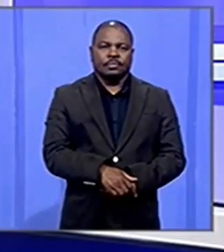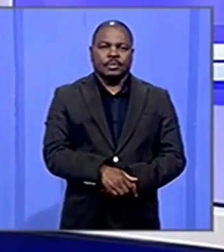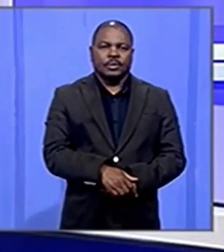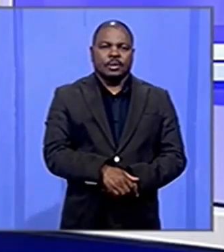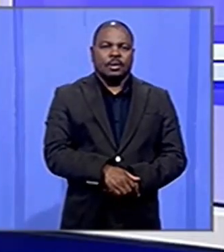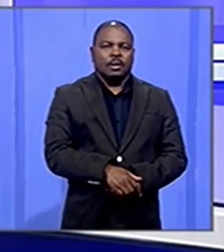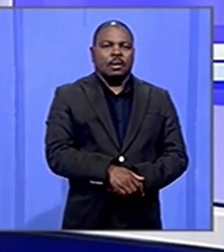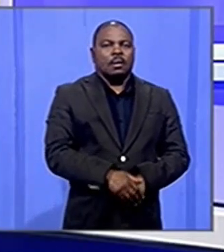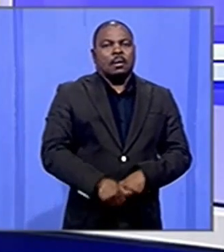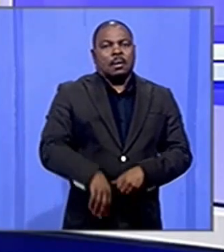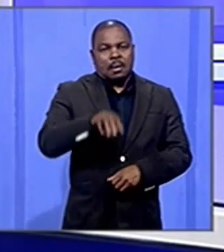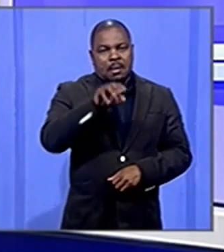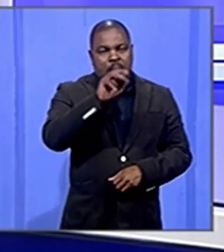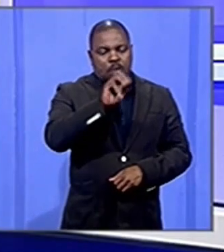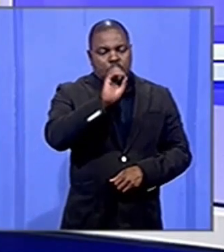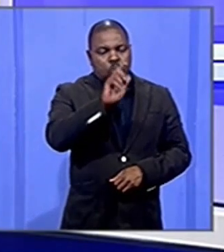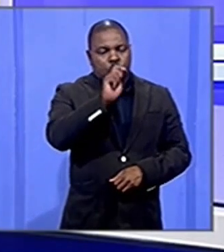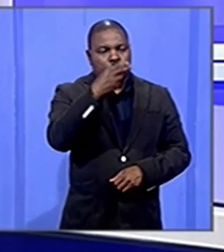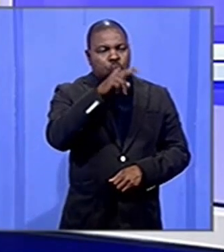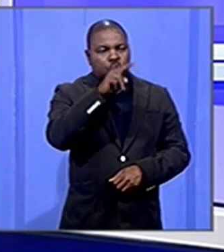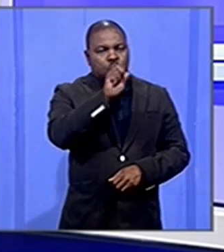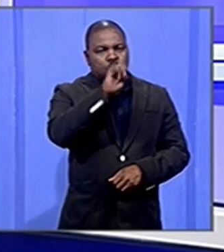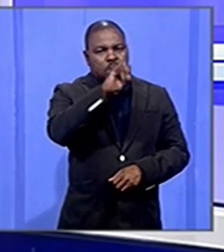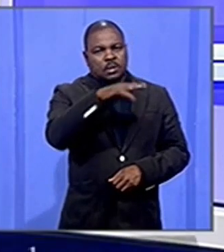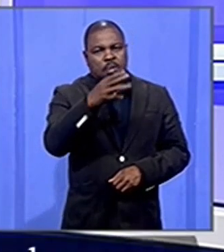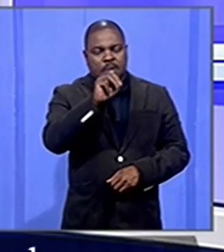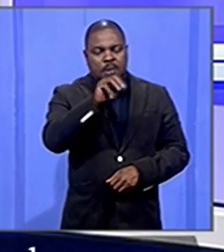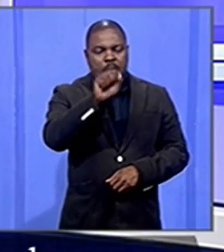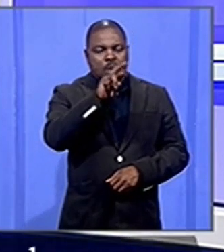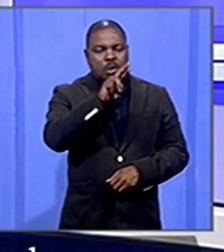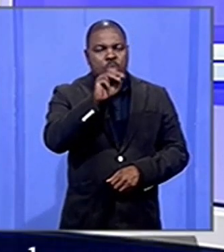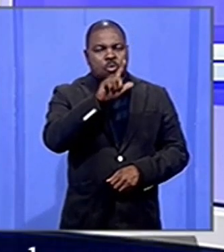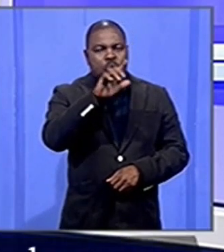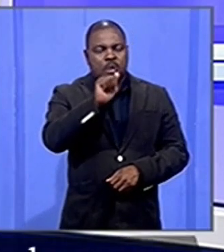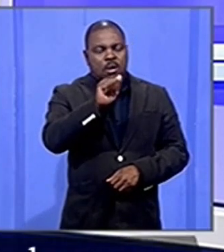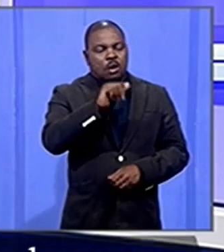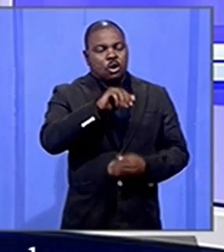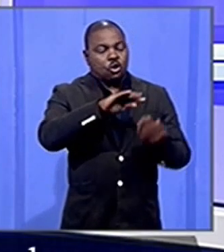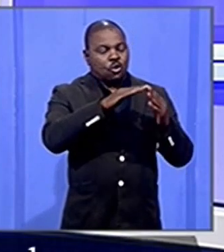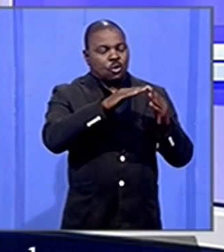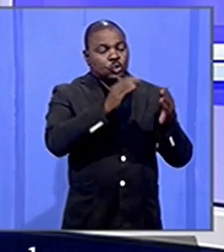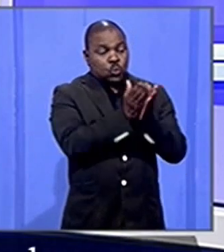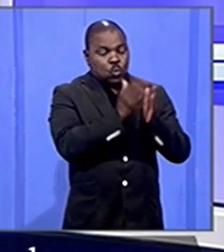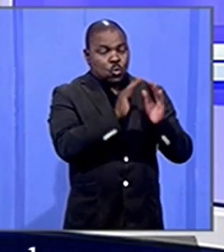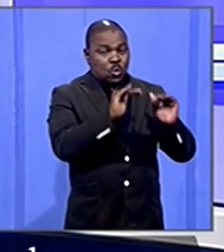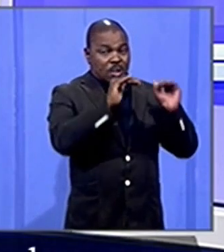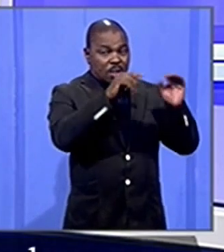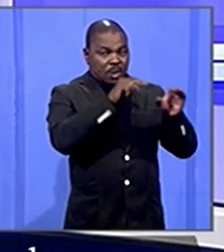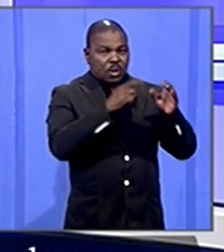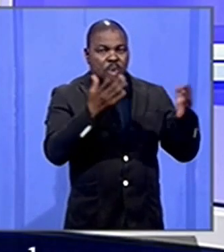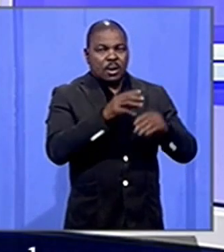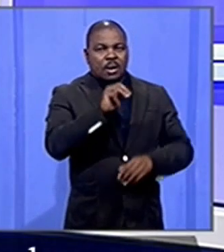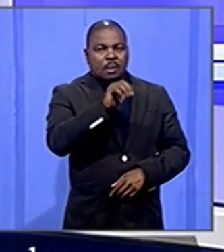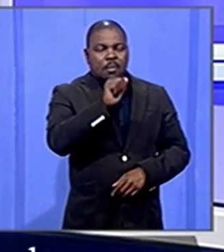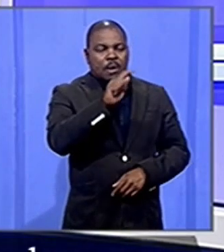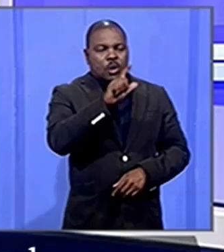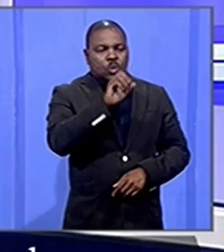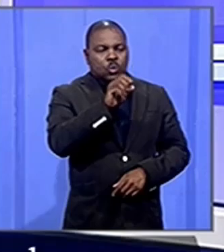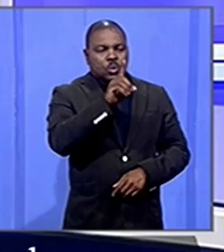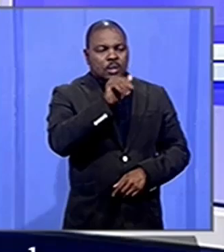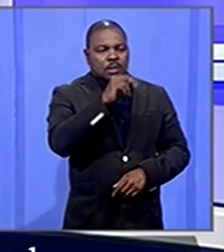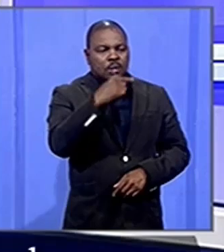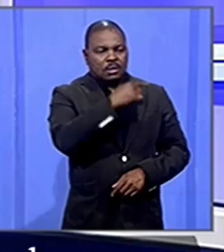Sekolo sa sekondari sa Mothusi Marumula ka motsaneng wa Matloding seo se sa tswago go msafatswa ga sena